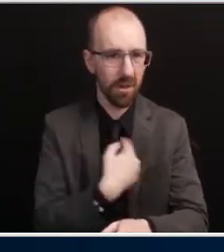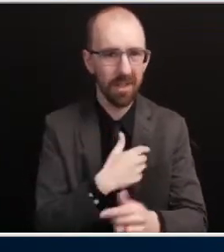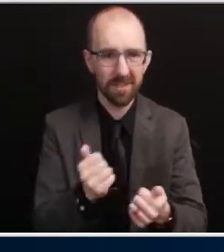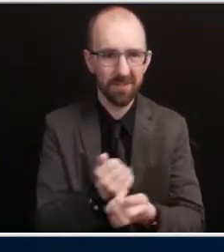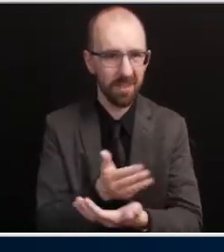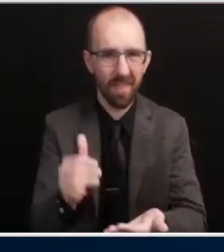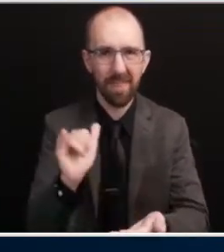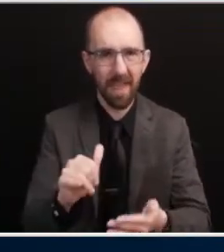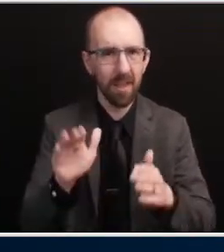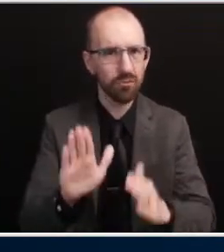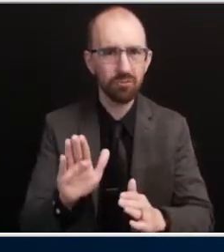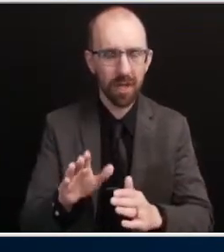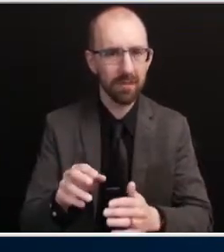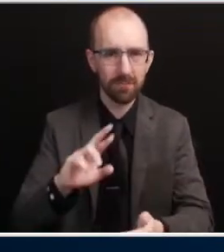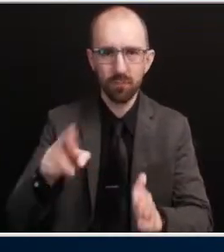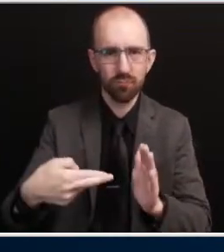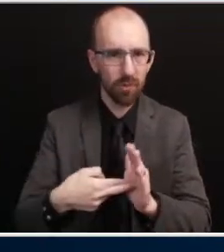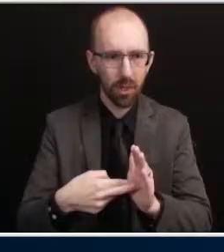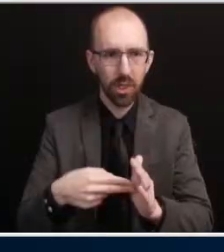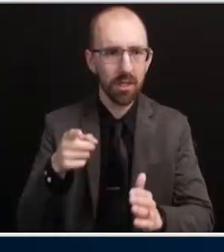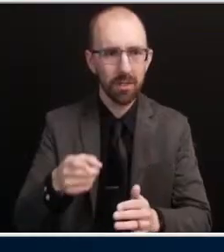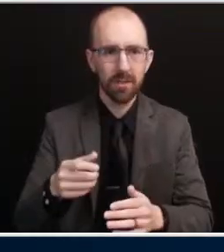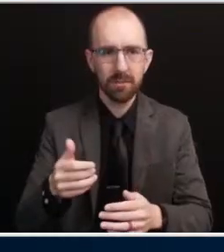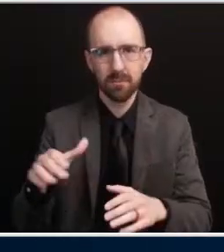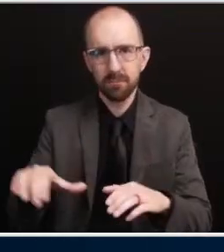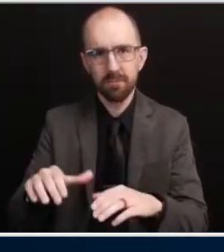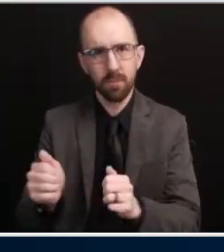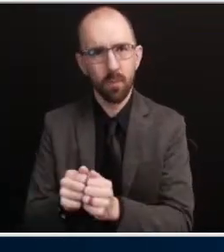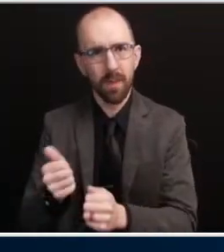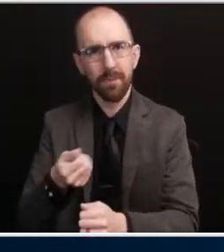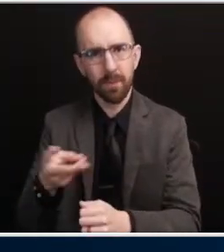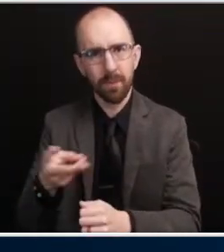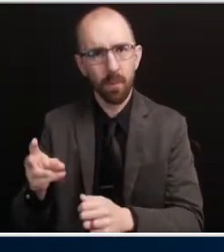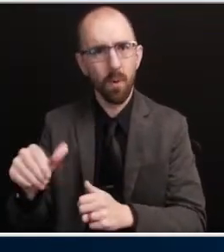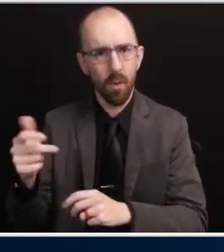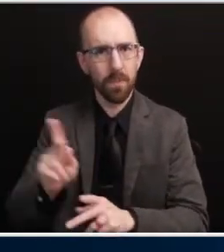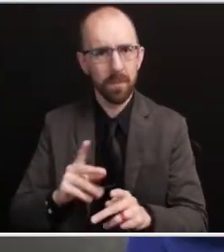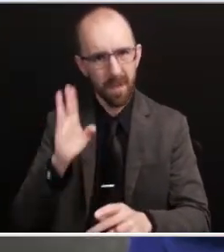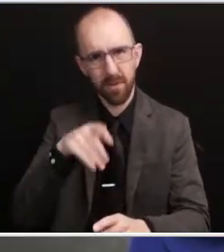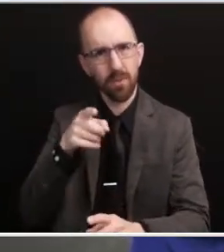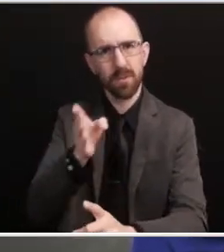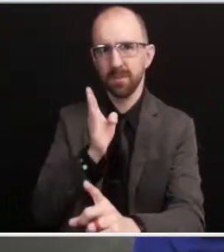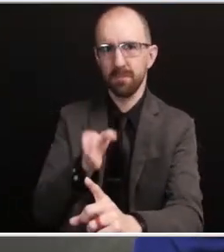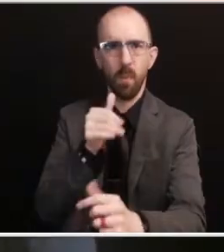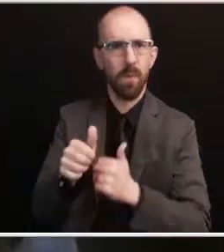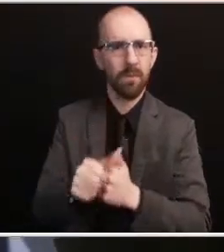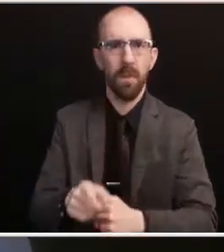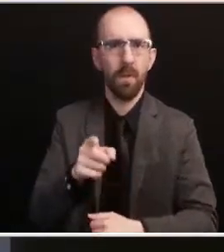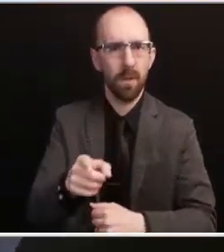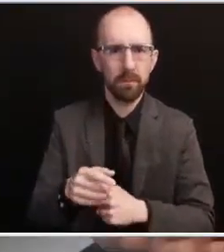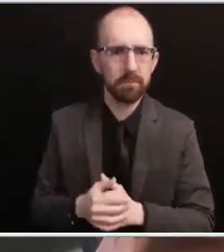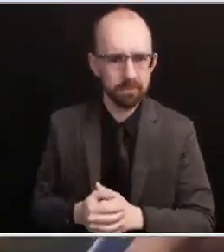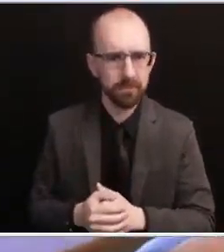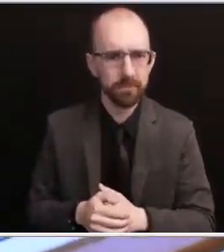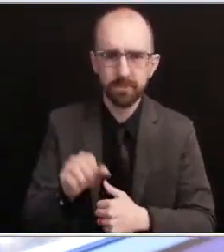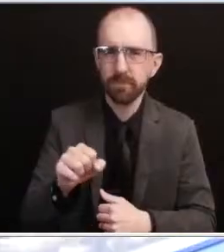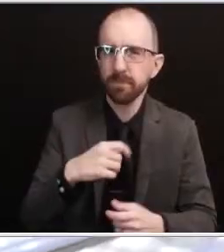He's done this to people a lot of times before. So I knew that he's the right guy to go to and to follow. Yeah, I agree.